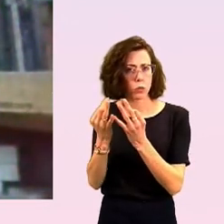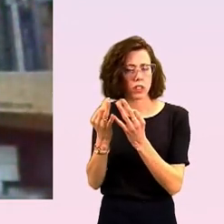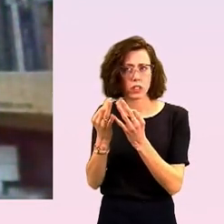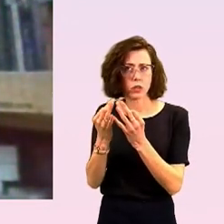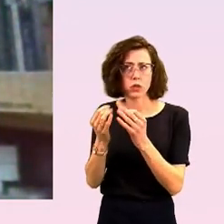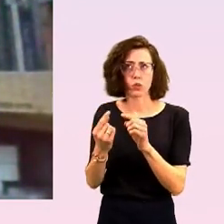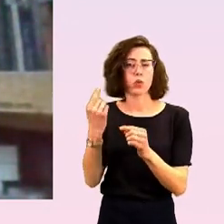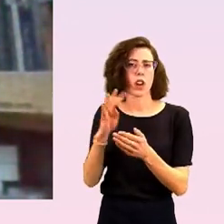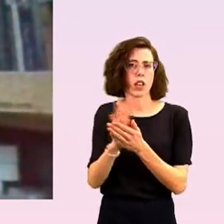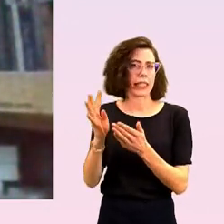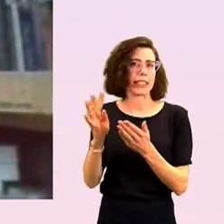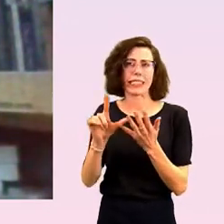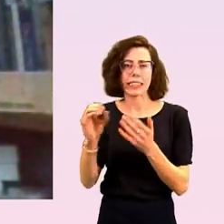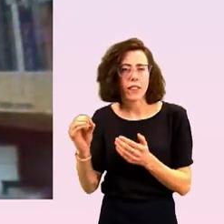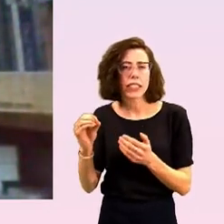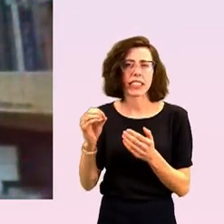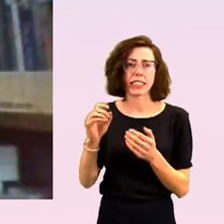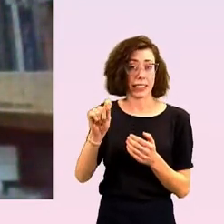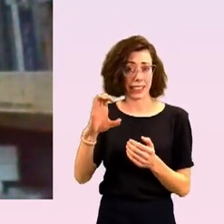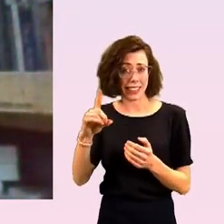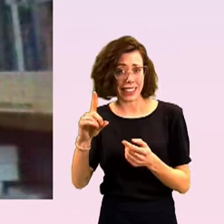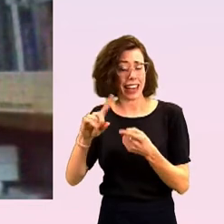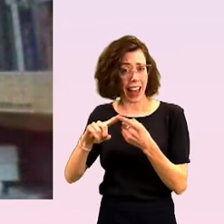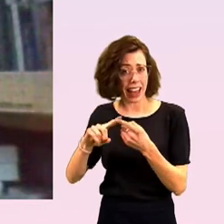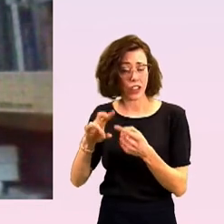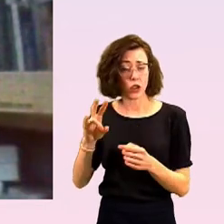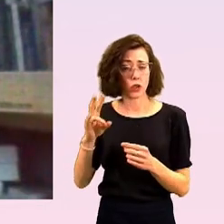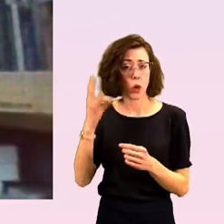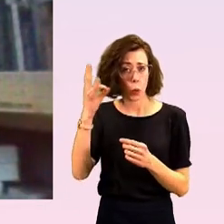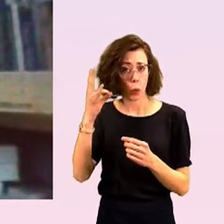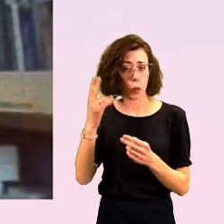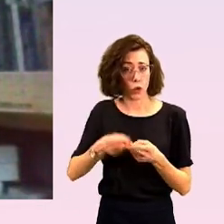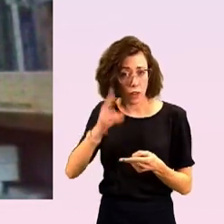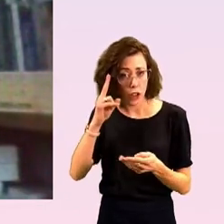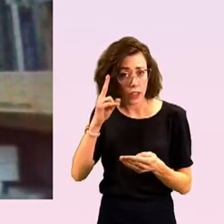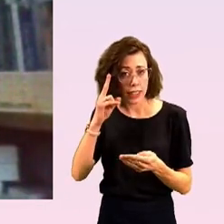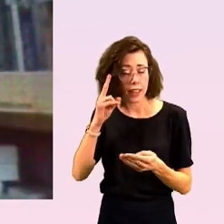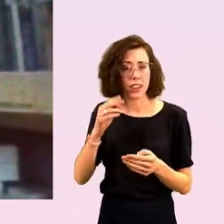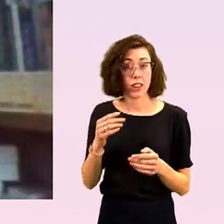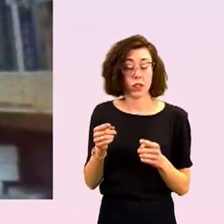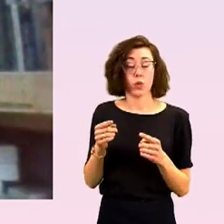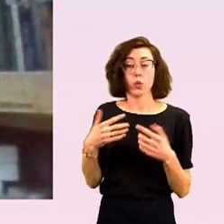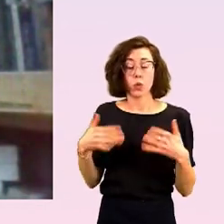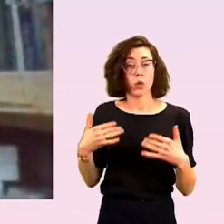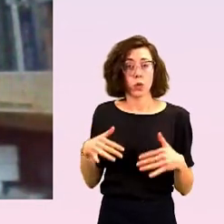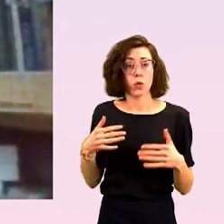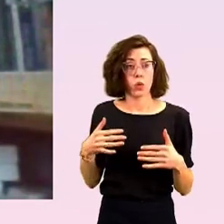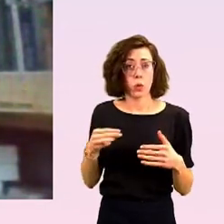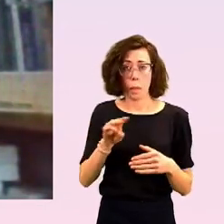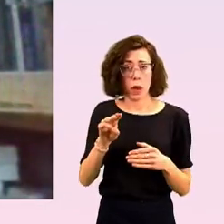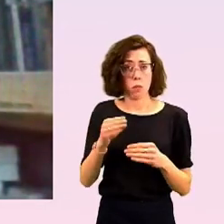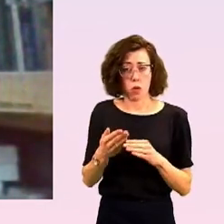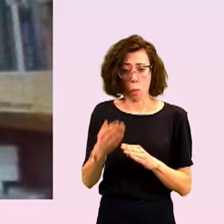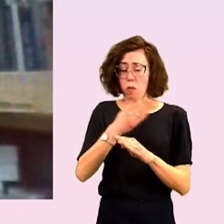70s, certainly in Trinity and Queens, I mean, it's extraordinary to think just how brave those our predecessors in some ways